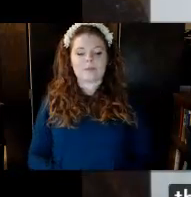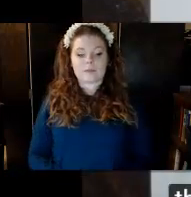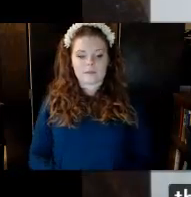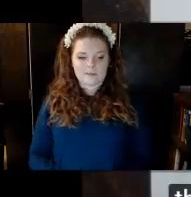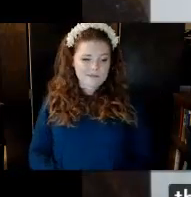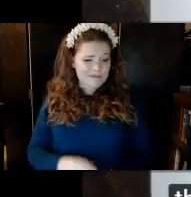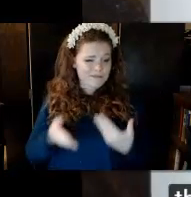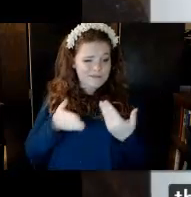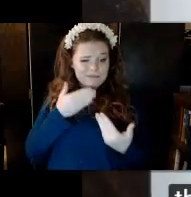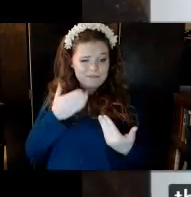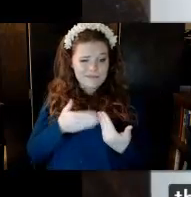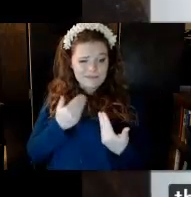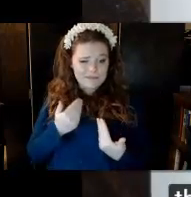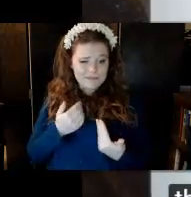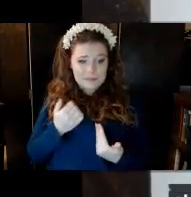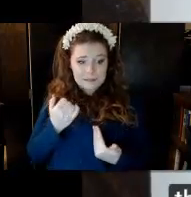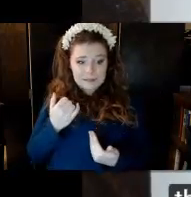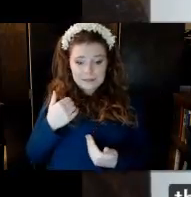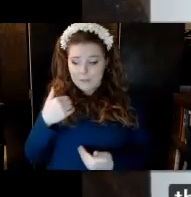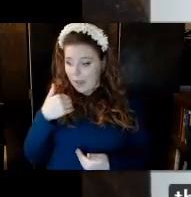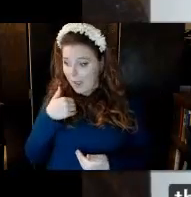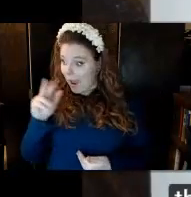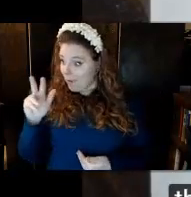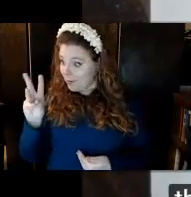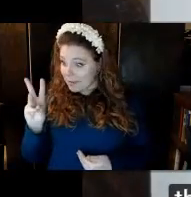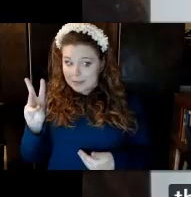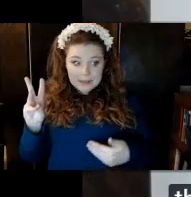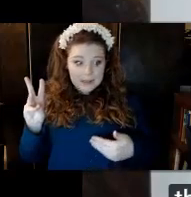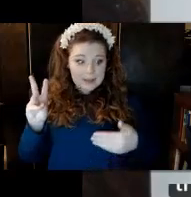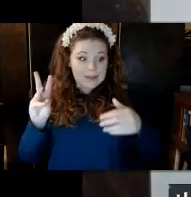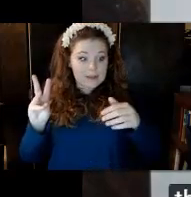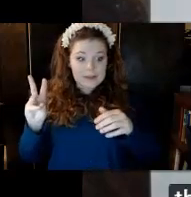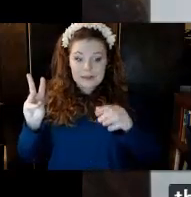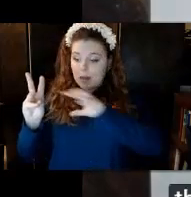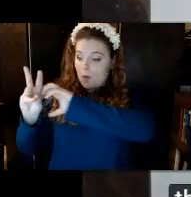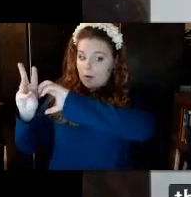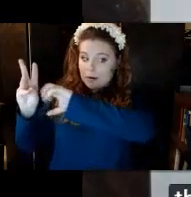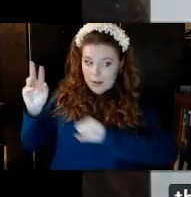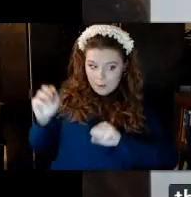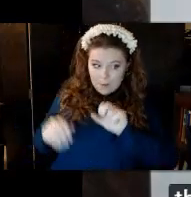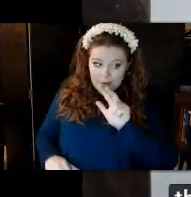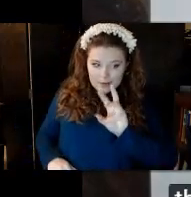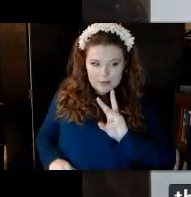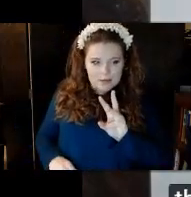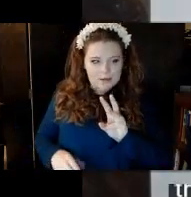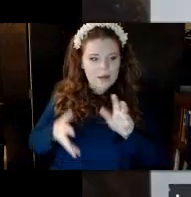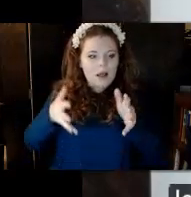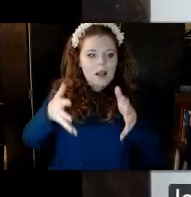Well, that's really easy, because if I have 3/6 and I'm taking 3/6 away, that's going to leave me with the whole number